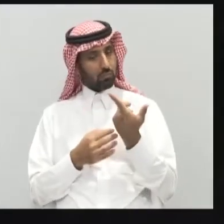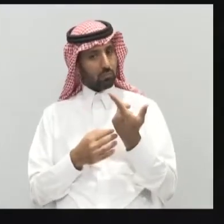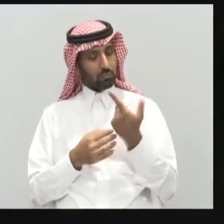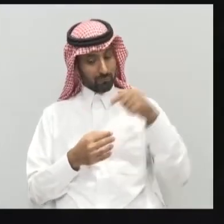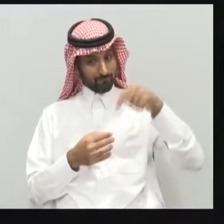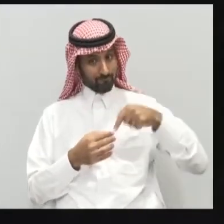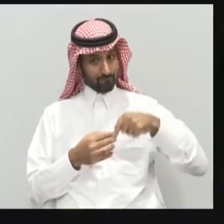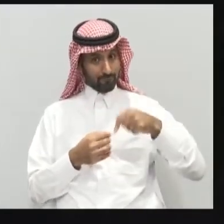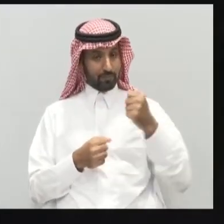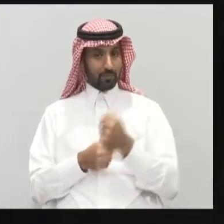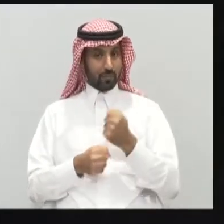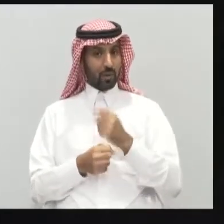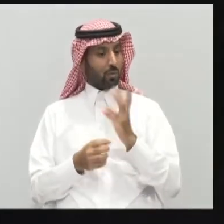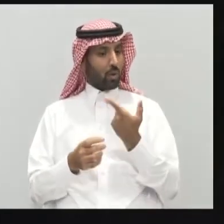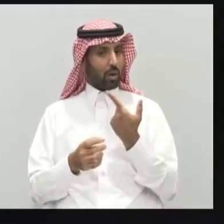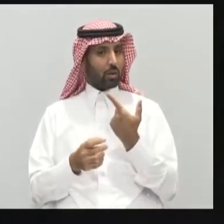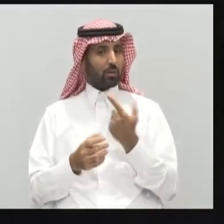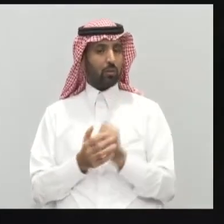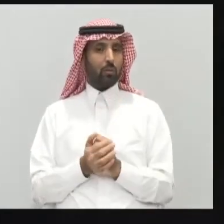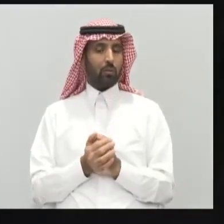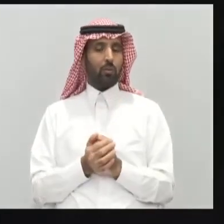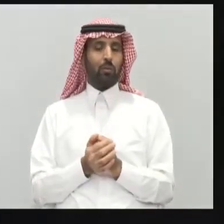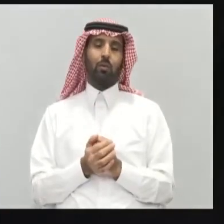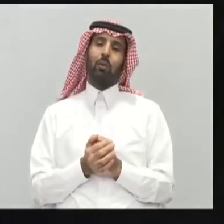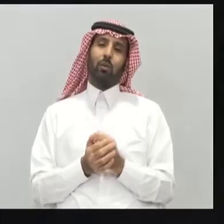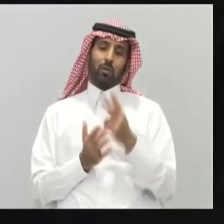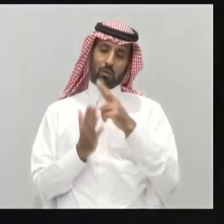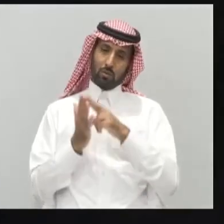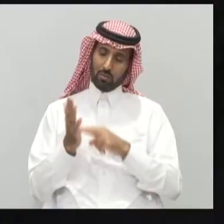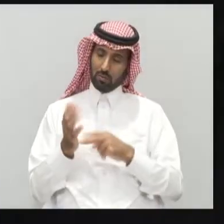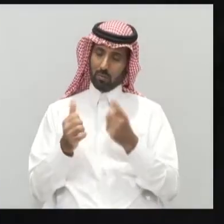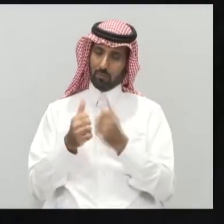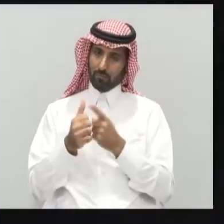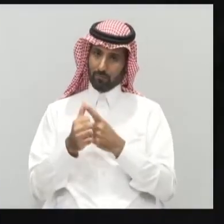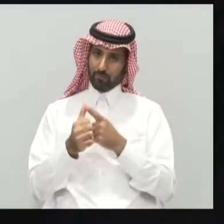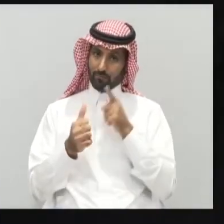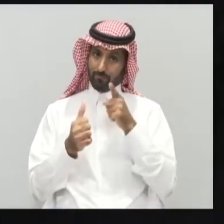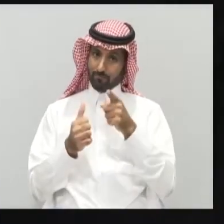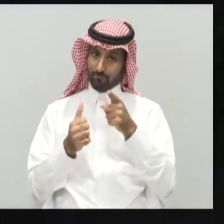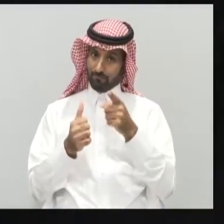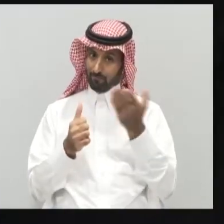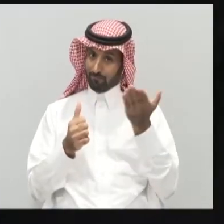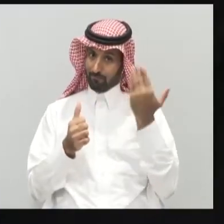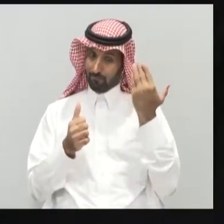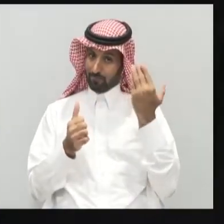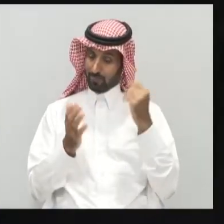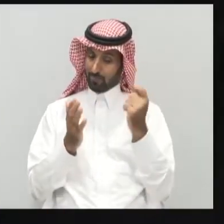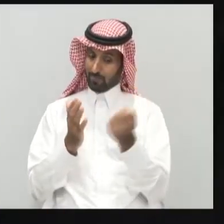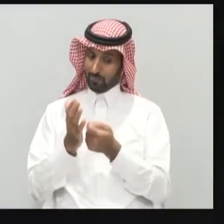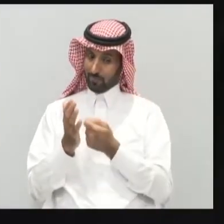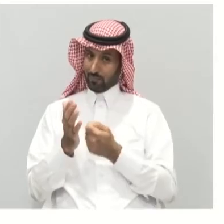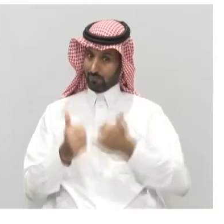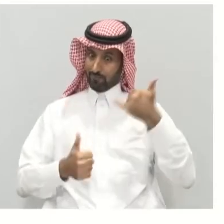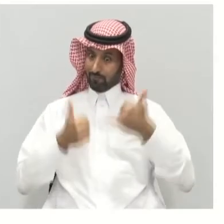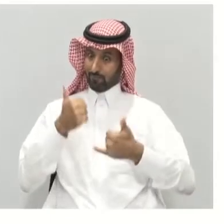present? Now, what are we talking about? Okay, let's read the first one. Did you write a test on